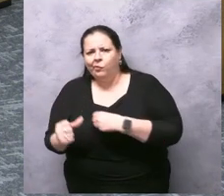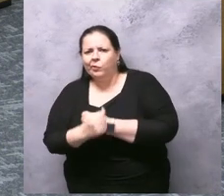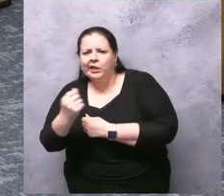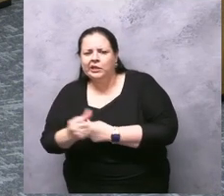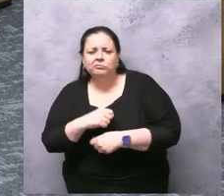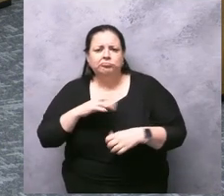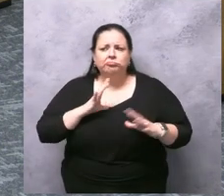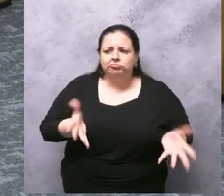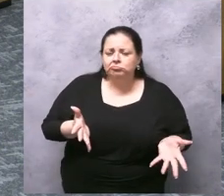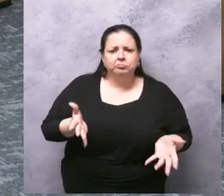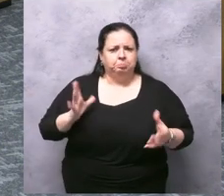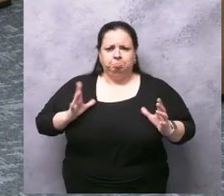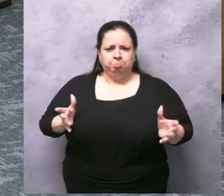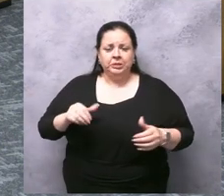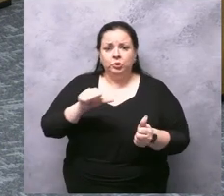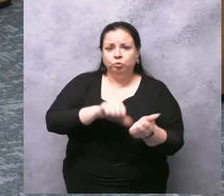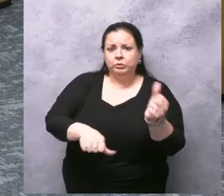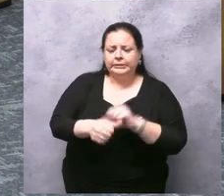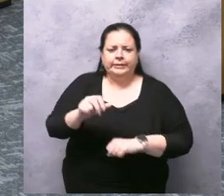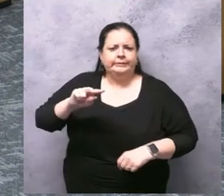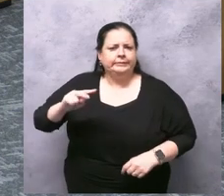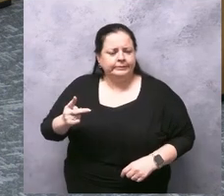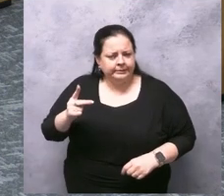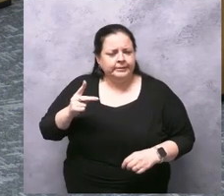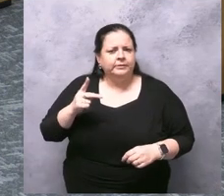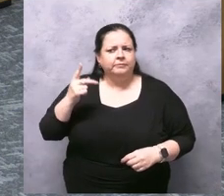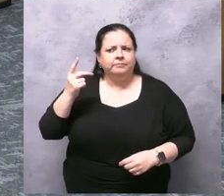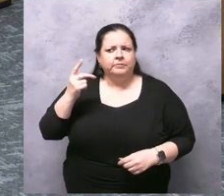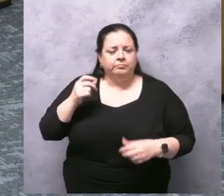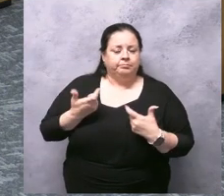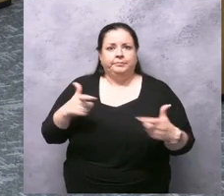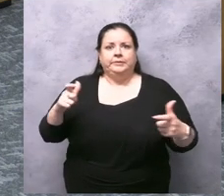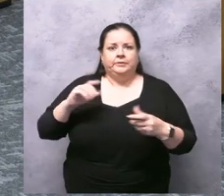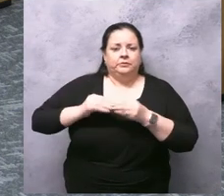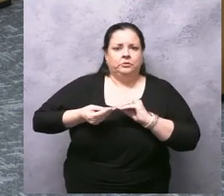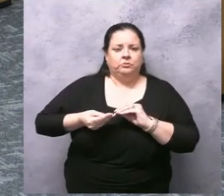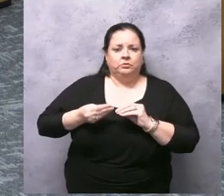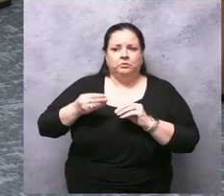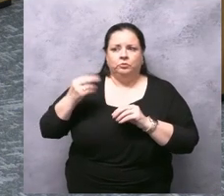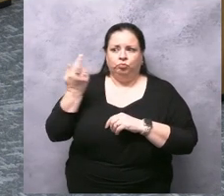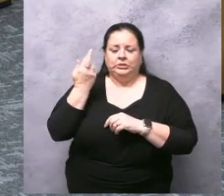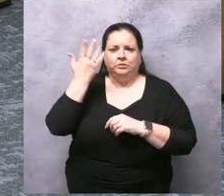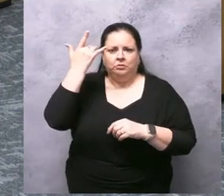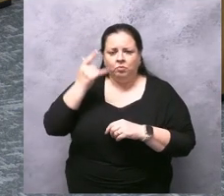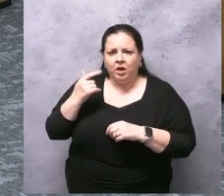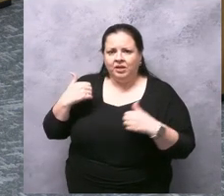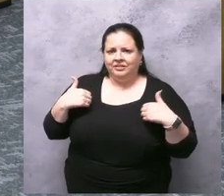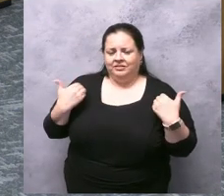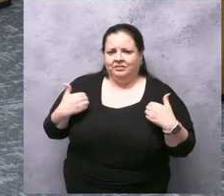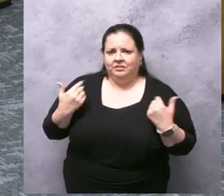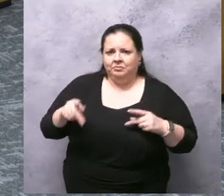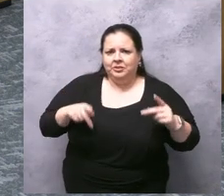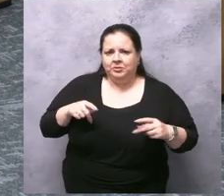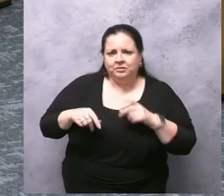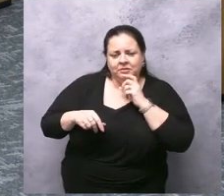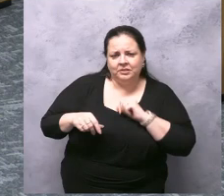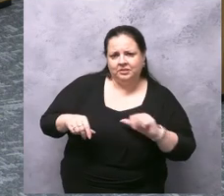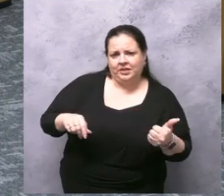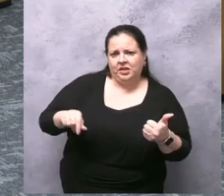status. Suicide is the second leading cause of death in teens aged 10 through